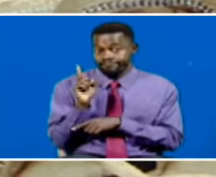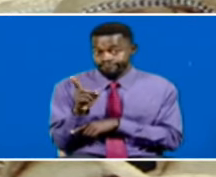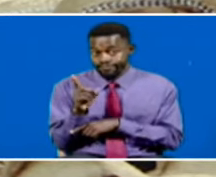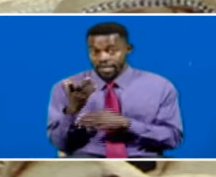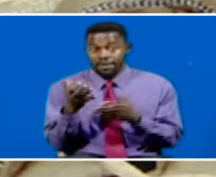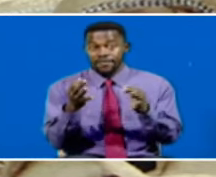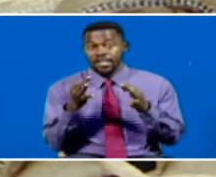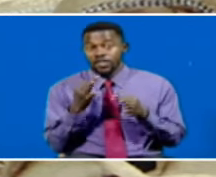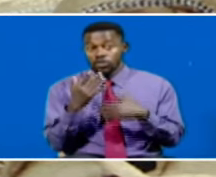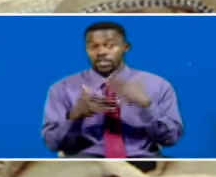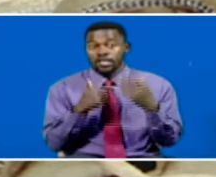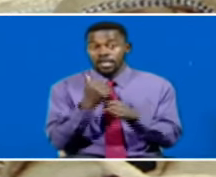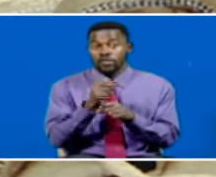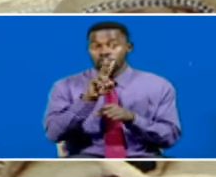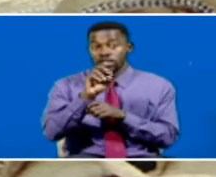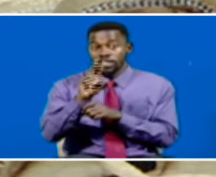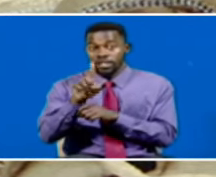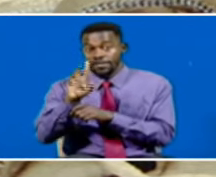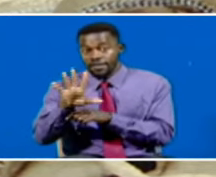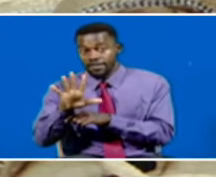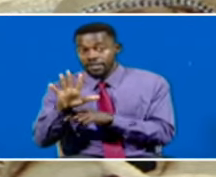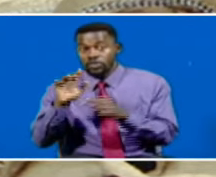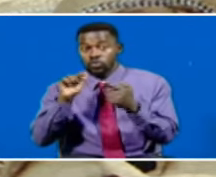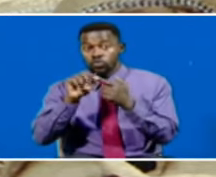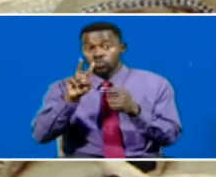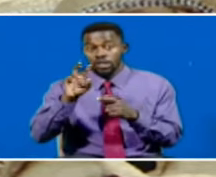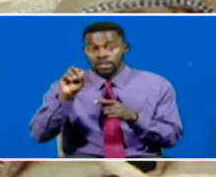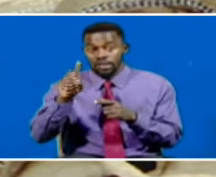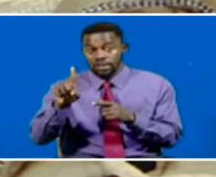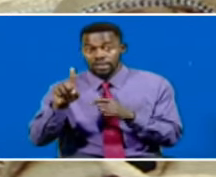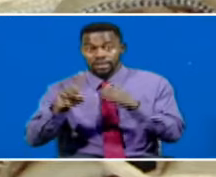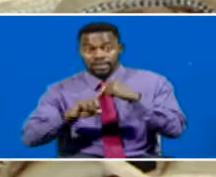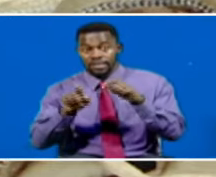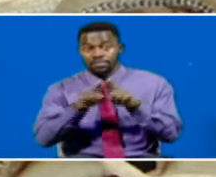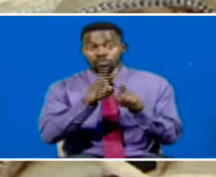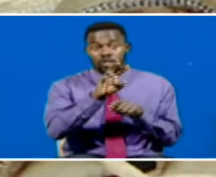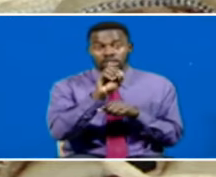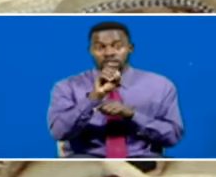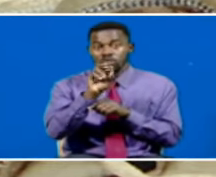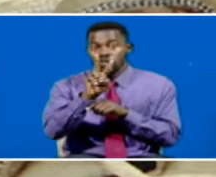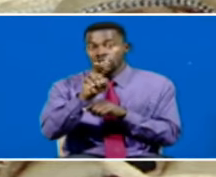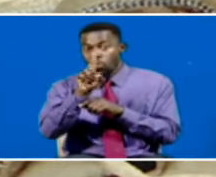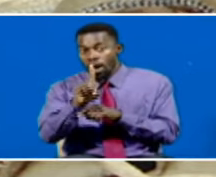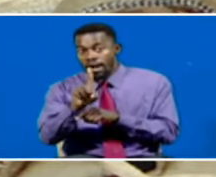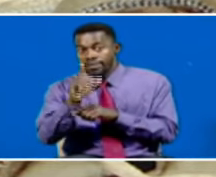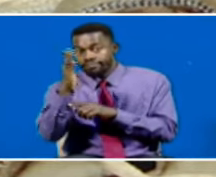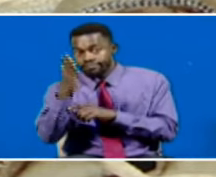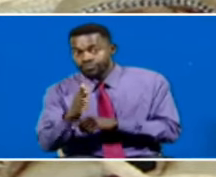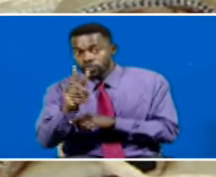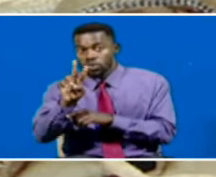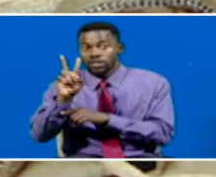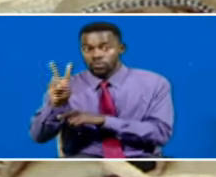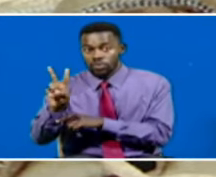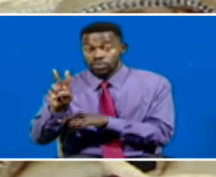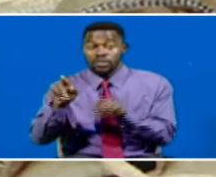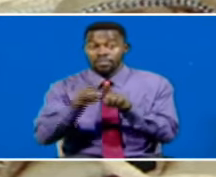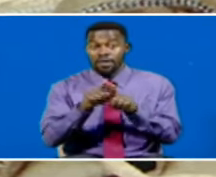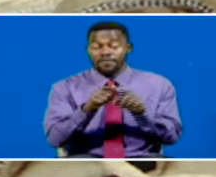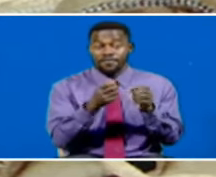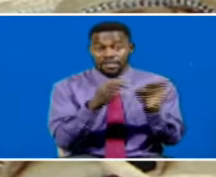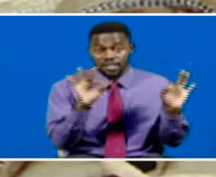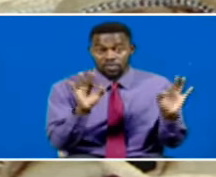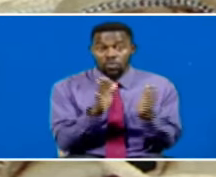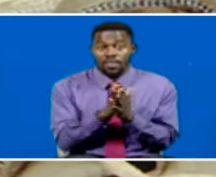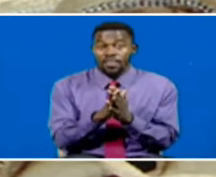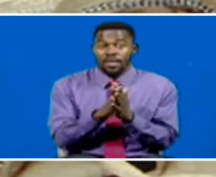years 2015-2016 and also 2021-2022. The suspects were released on a cash bail of 5